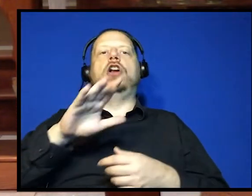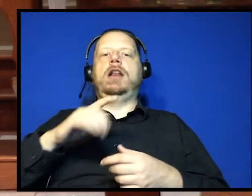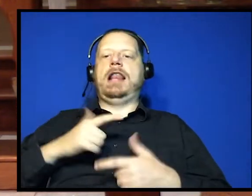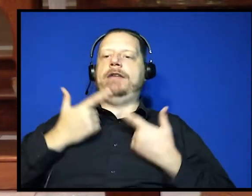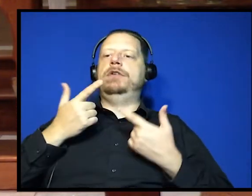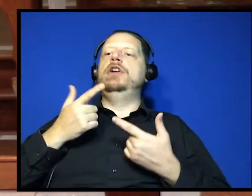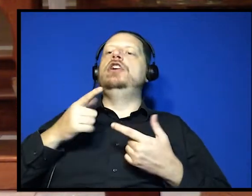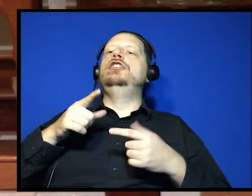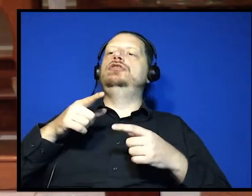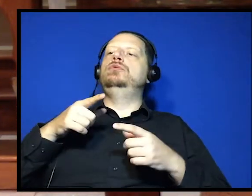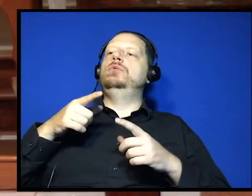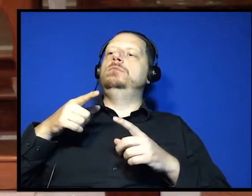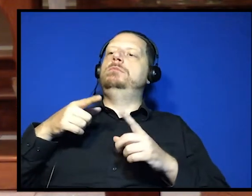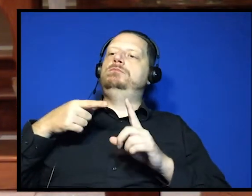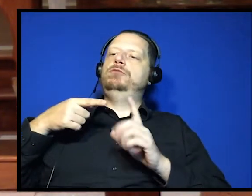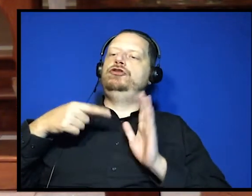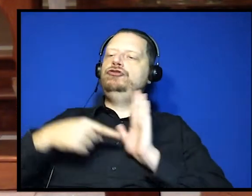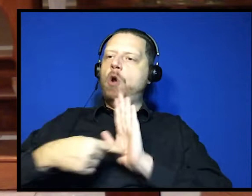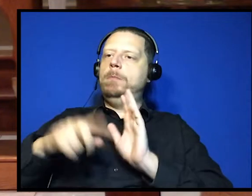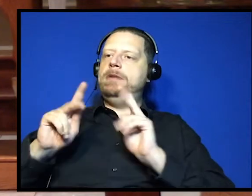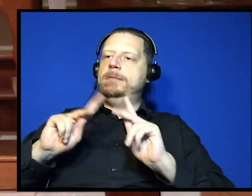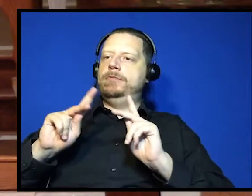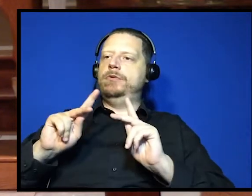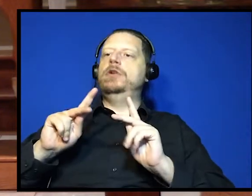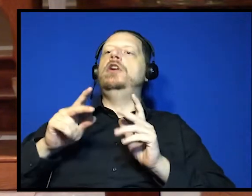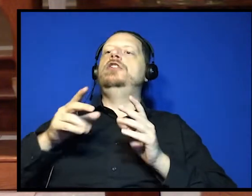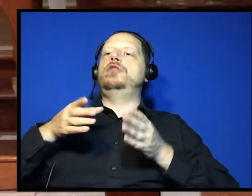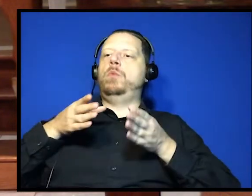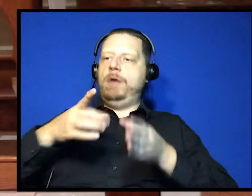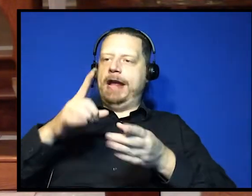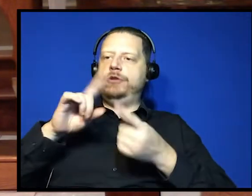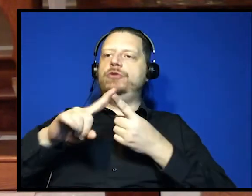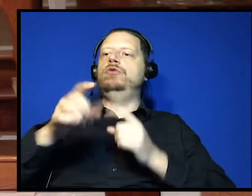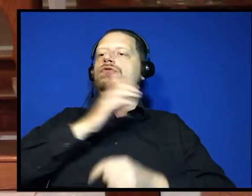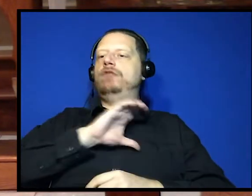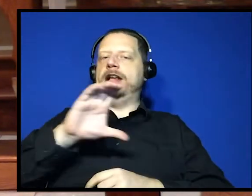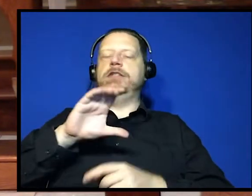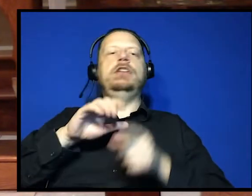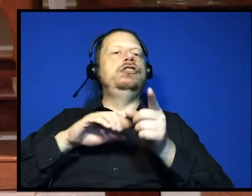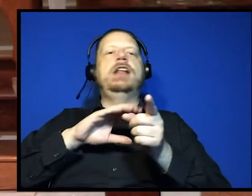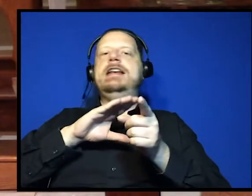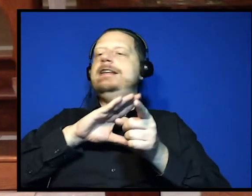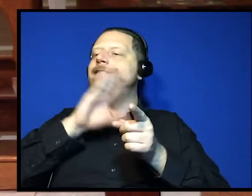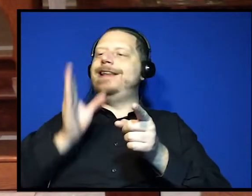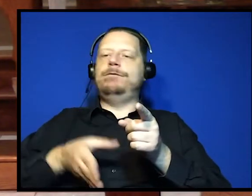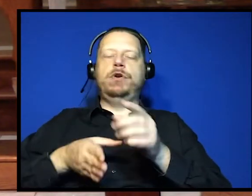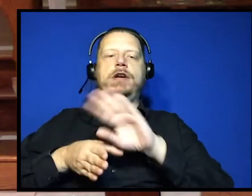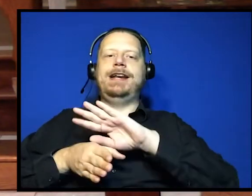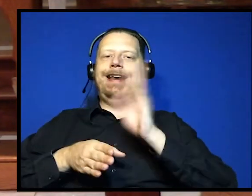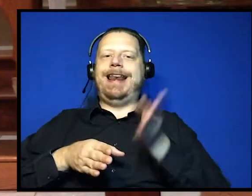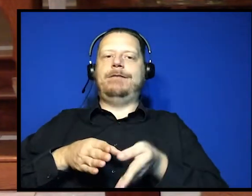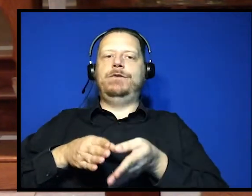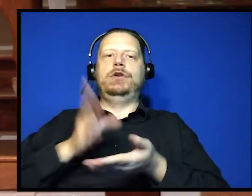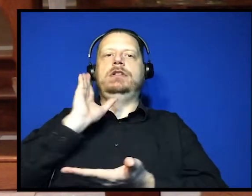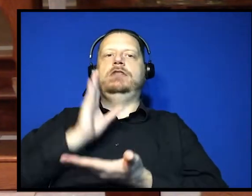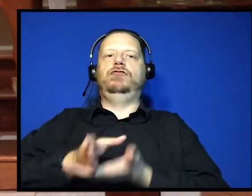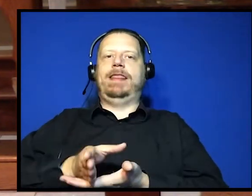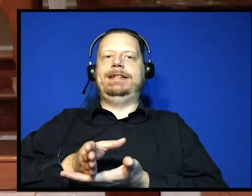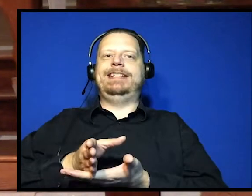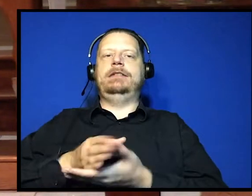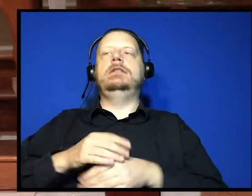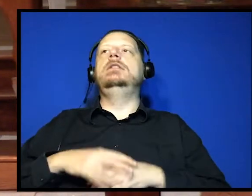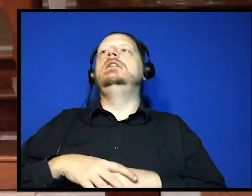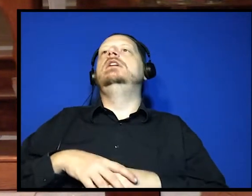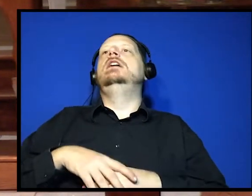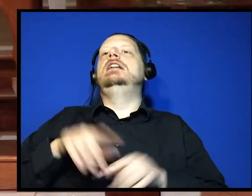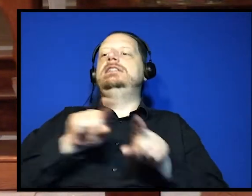people in the direction of Christ, and she never, never relented.